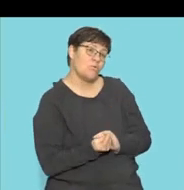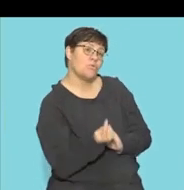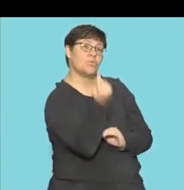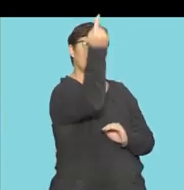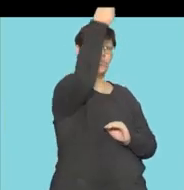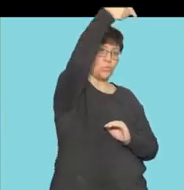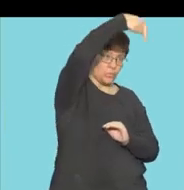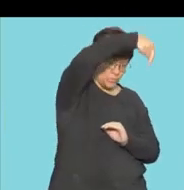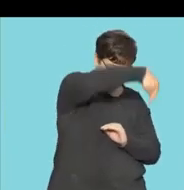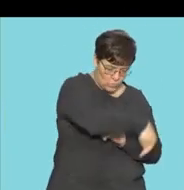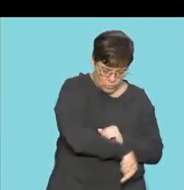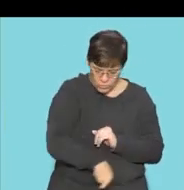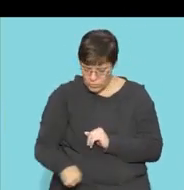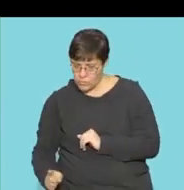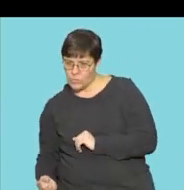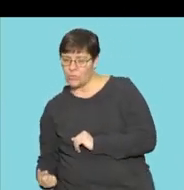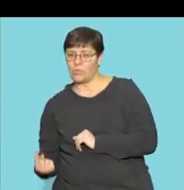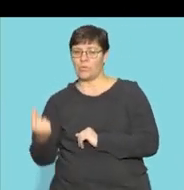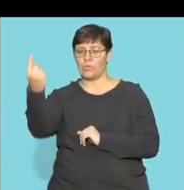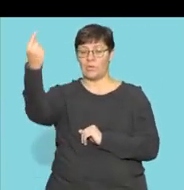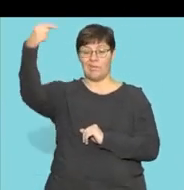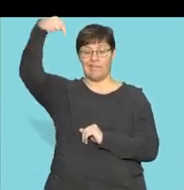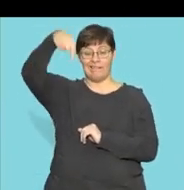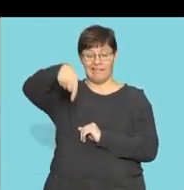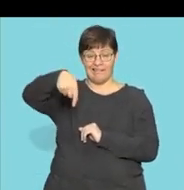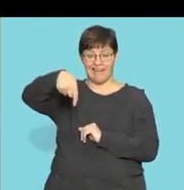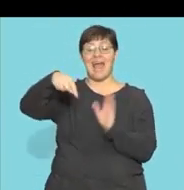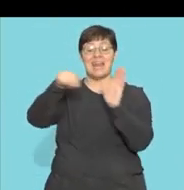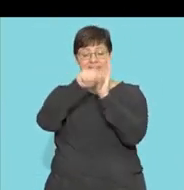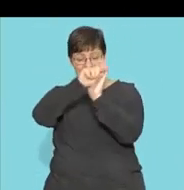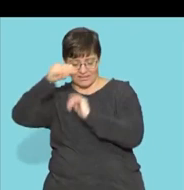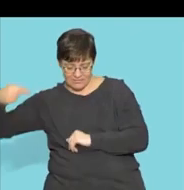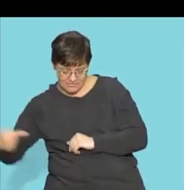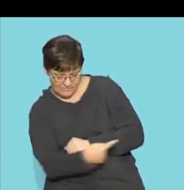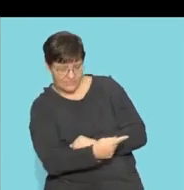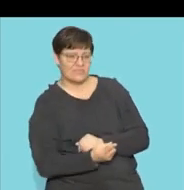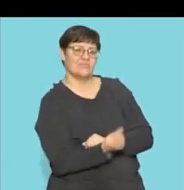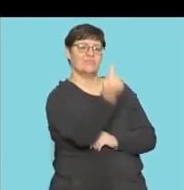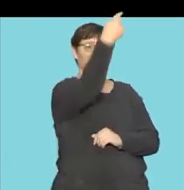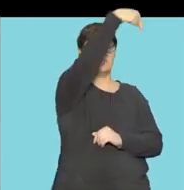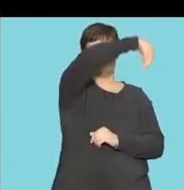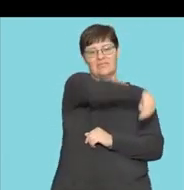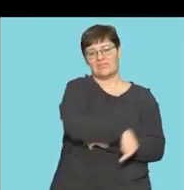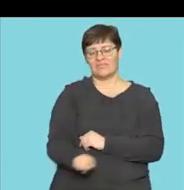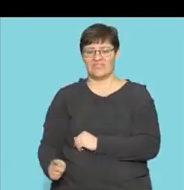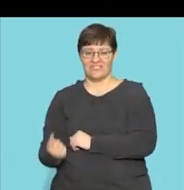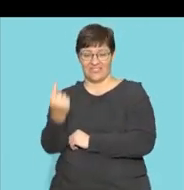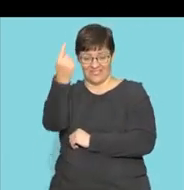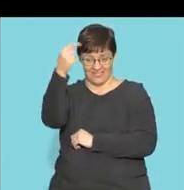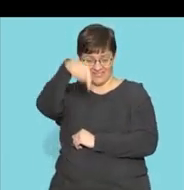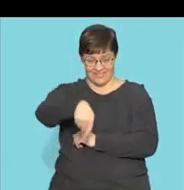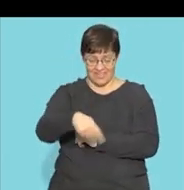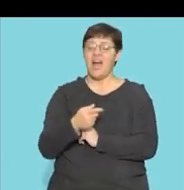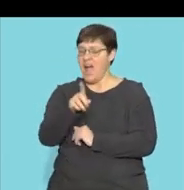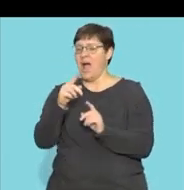the wires, through the wire over here, around through the battery, and so we've got a complete circuit.